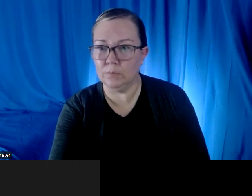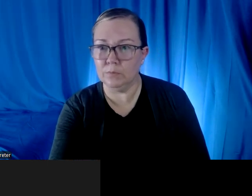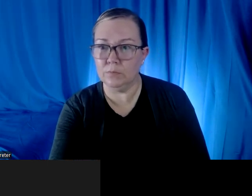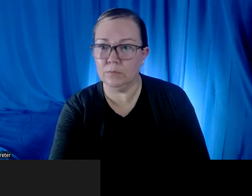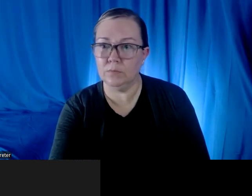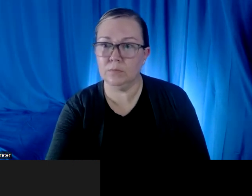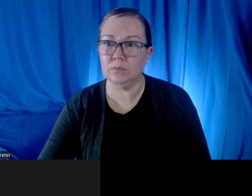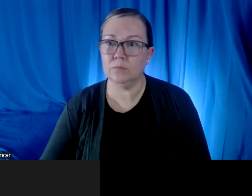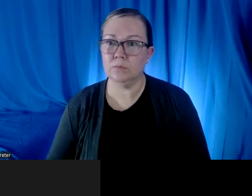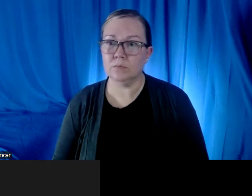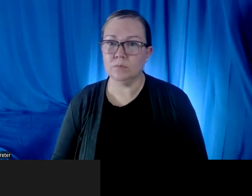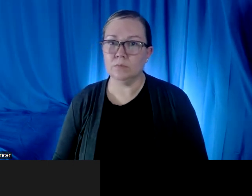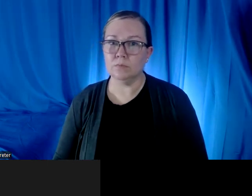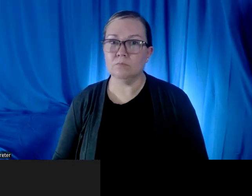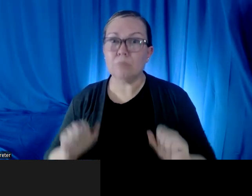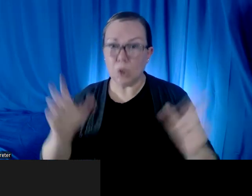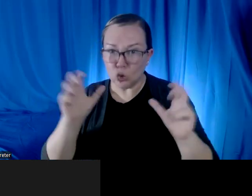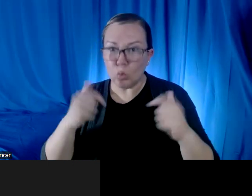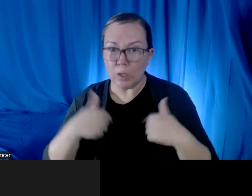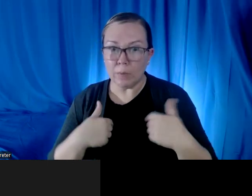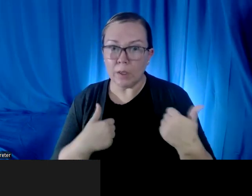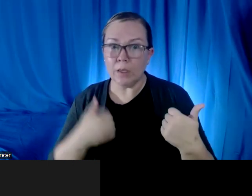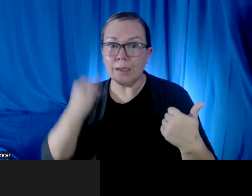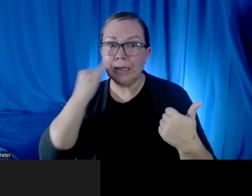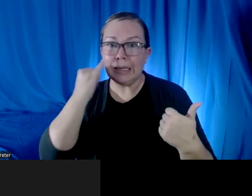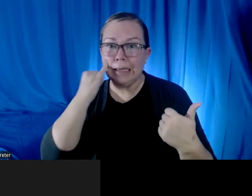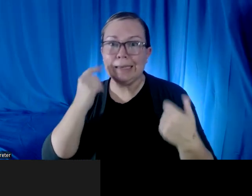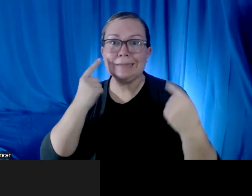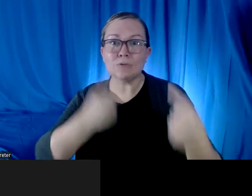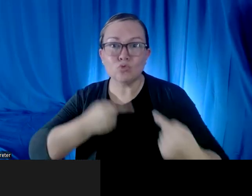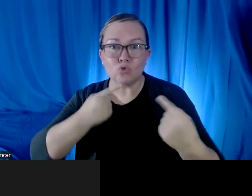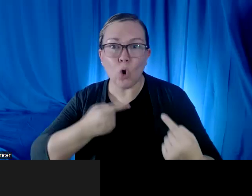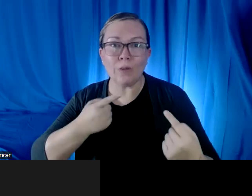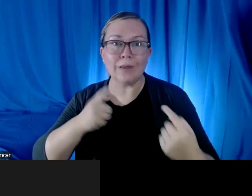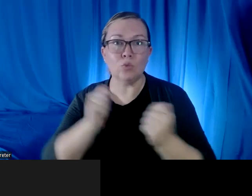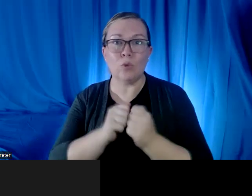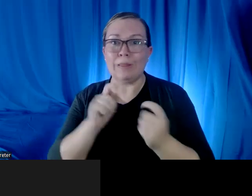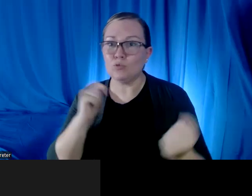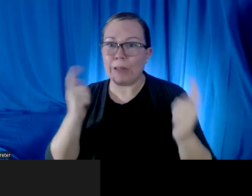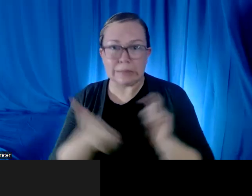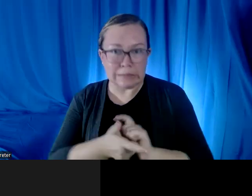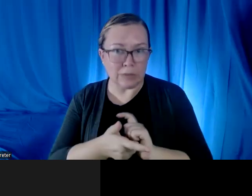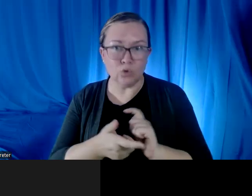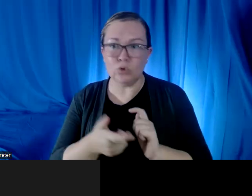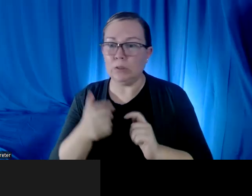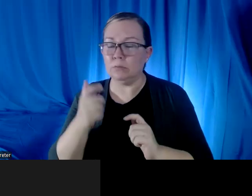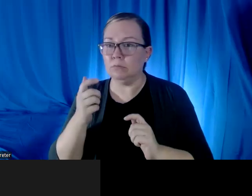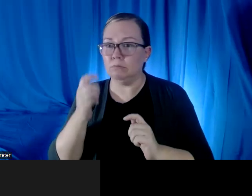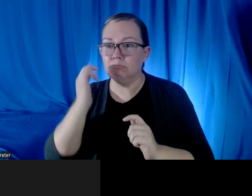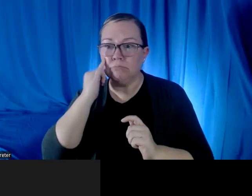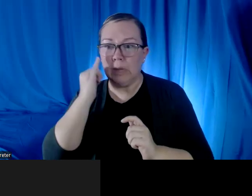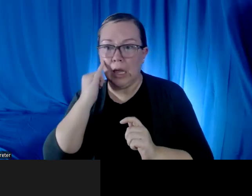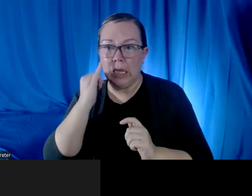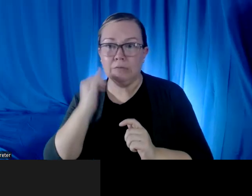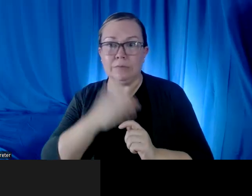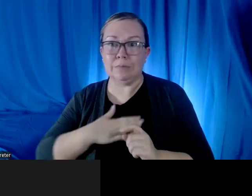Okay, hold on. I need to change to English. If we have trouble with translation, if you can make sure